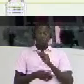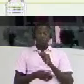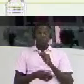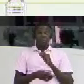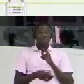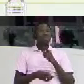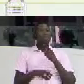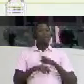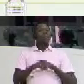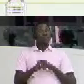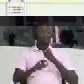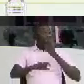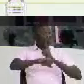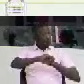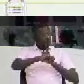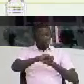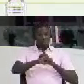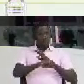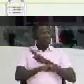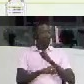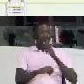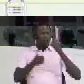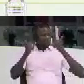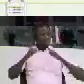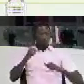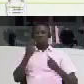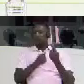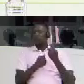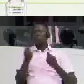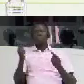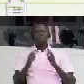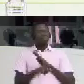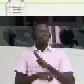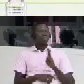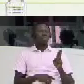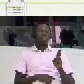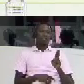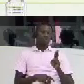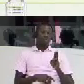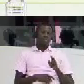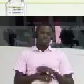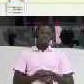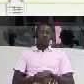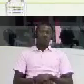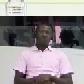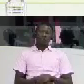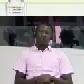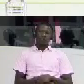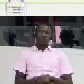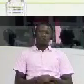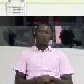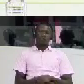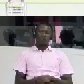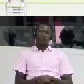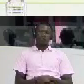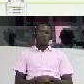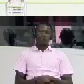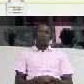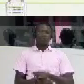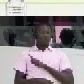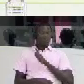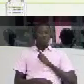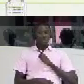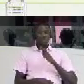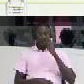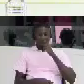mu amati. then the only thing we can do at that point is only to warn you so that it doesn't happen again. ñu woon la ne nga try nga